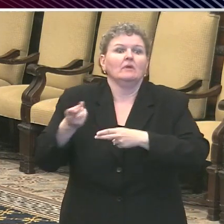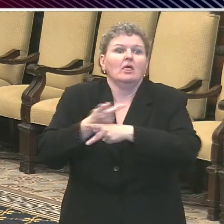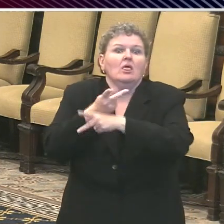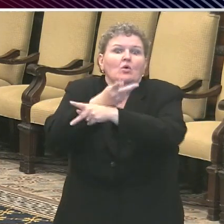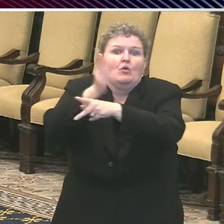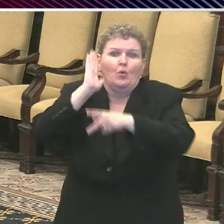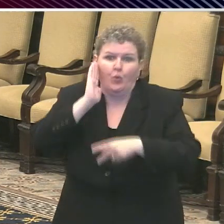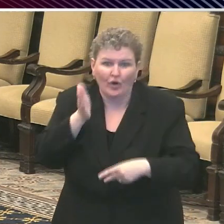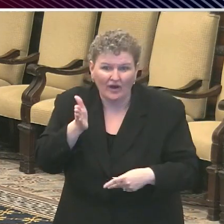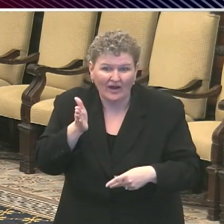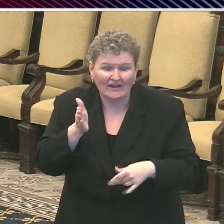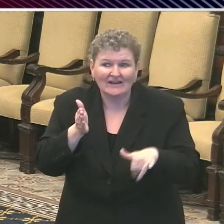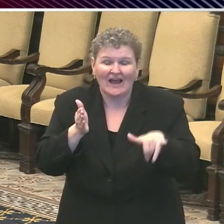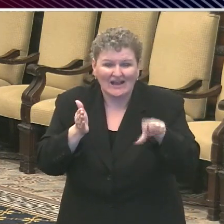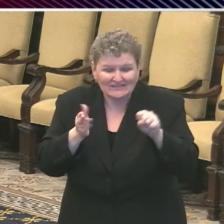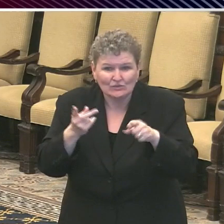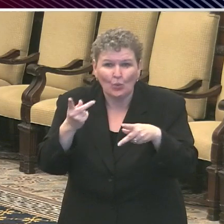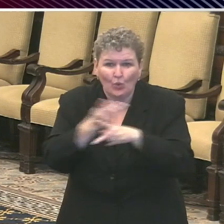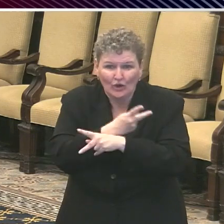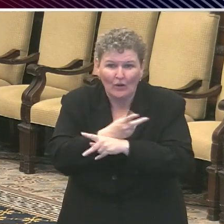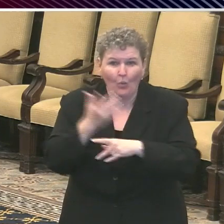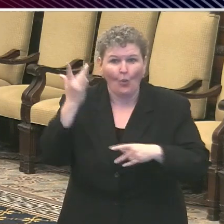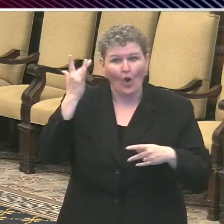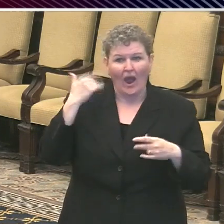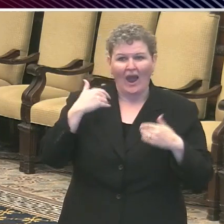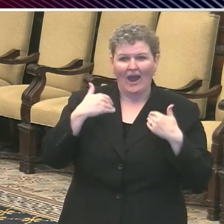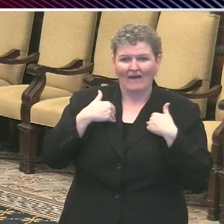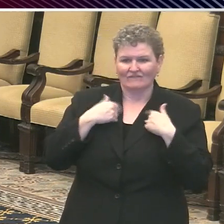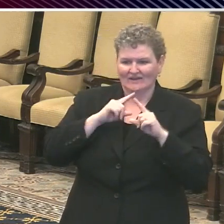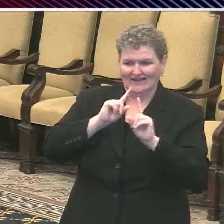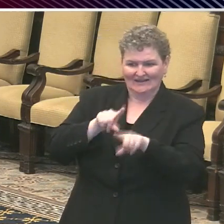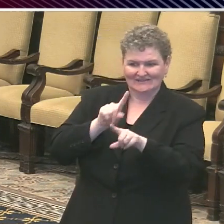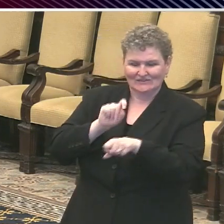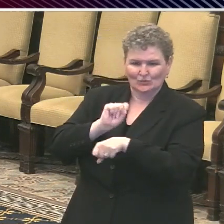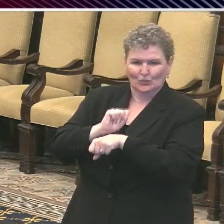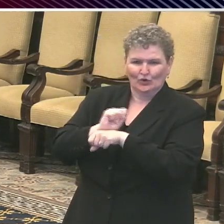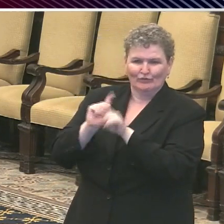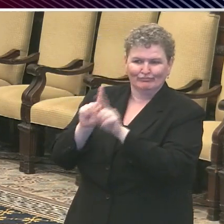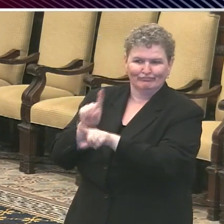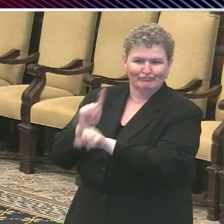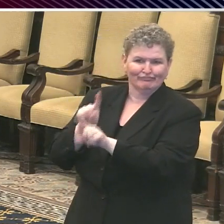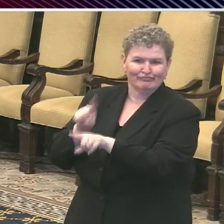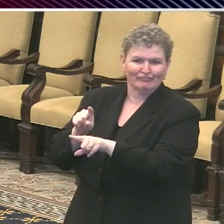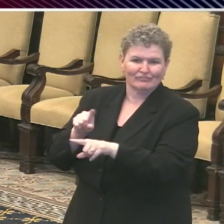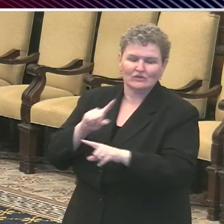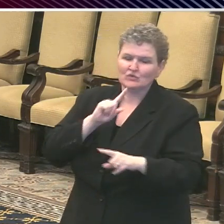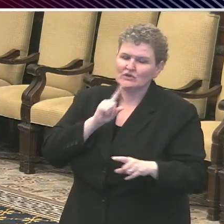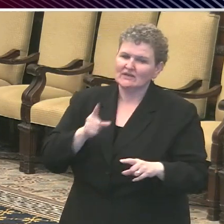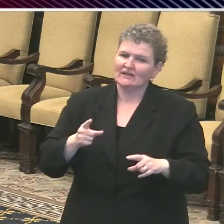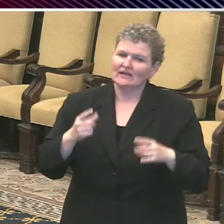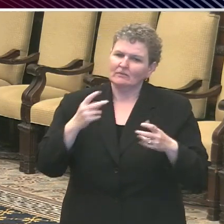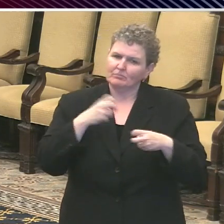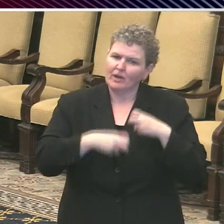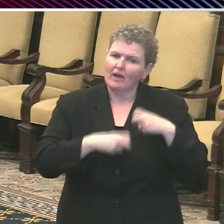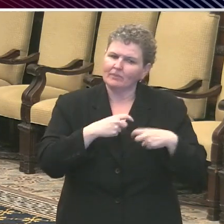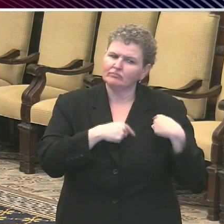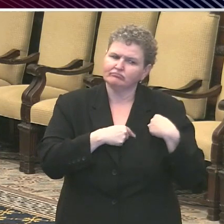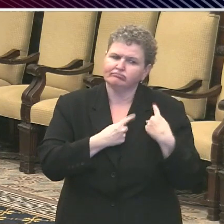me actually back up. We had attendance issues. Our overtime was trending higher in sanitation when we